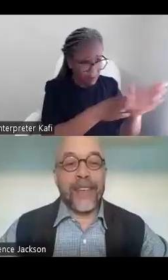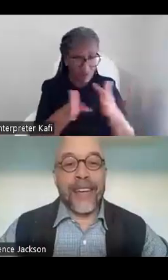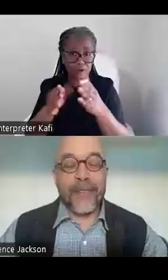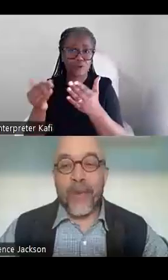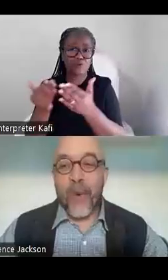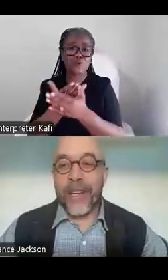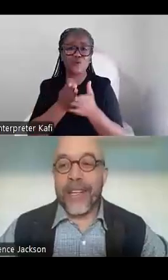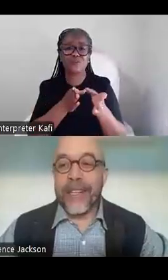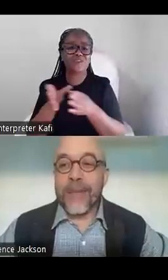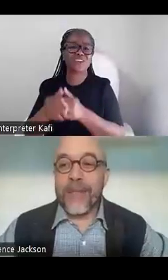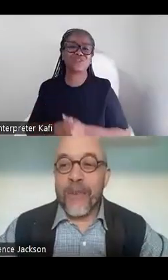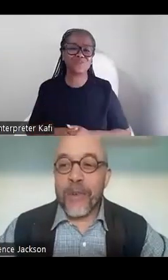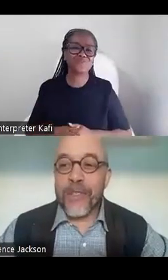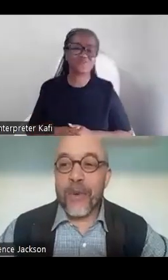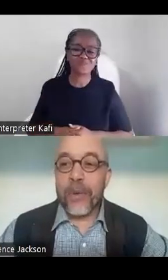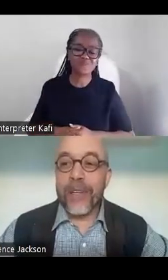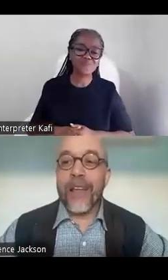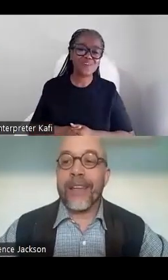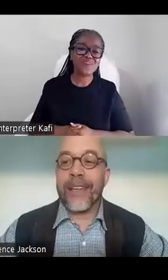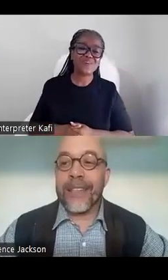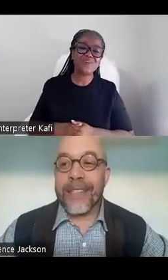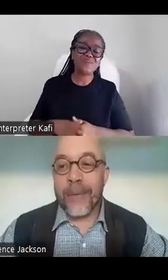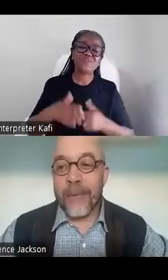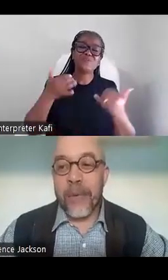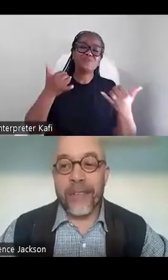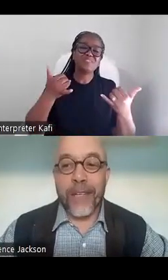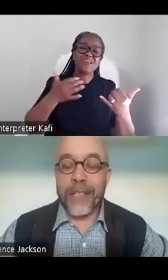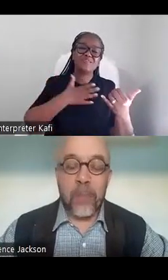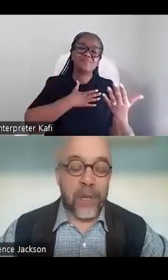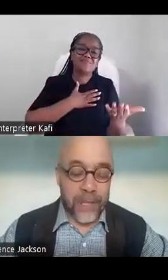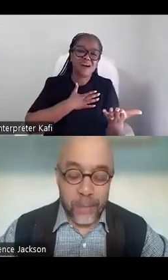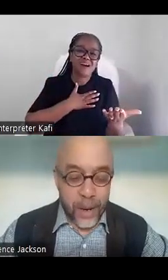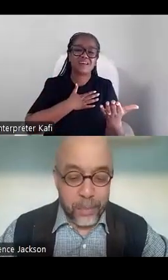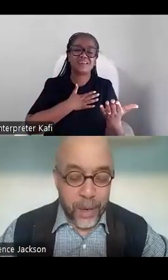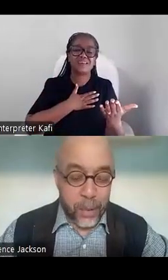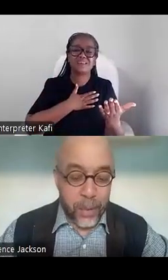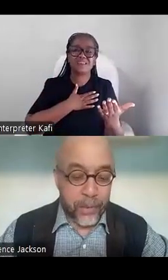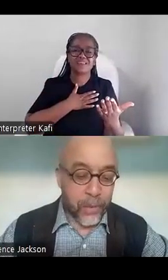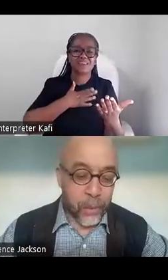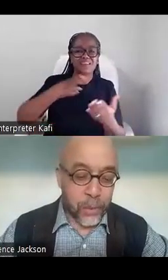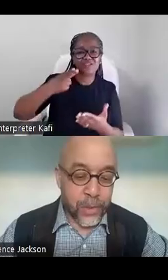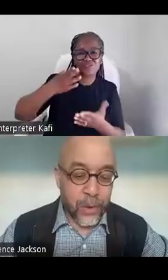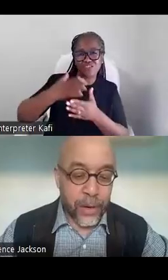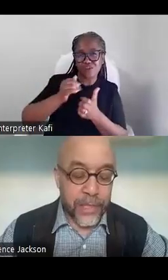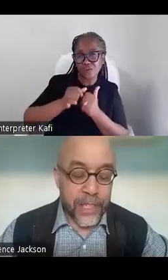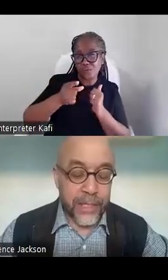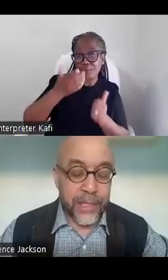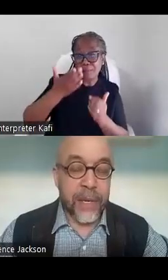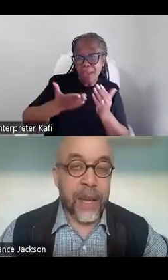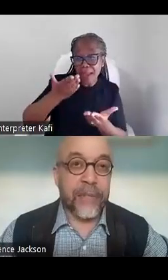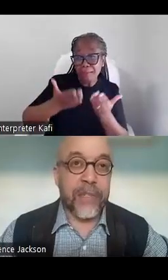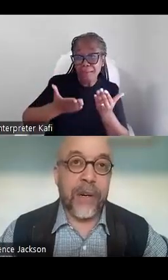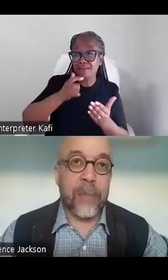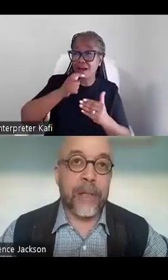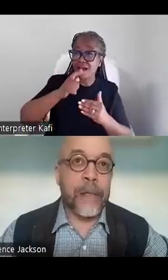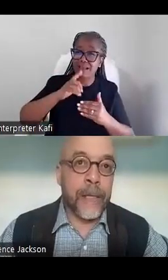maybe not quite as focused on Billie Holiday as some of you might have liked. But I promise you, every chance that we